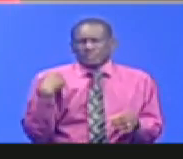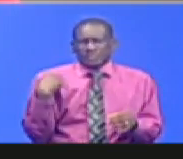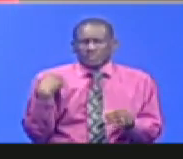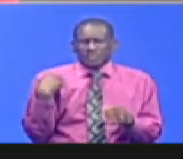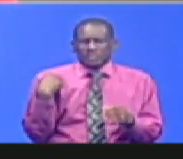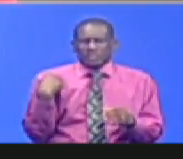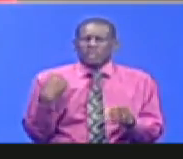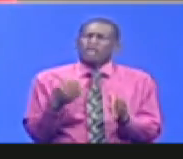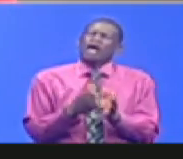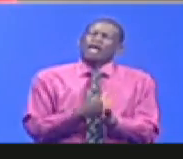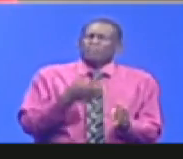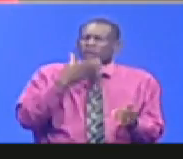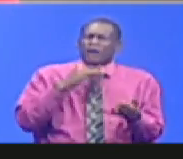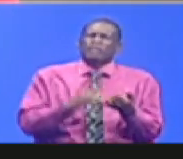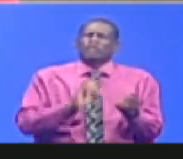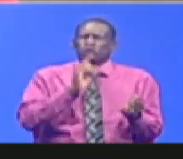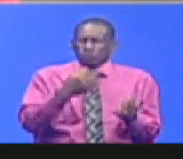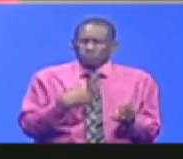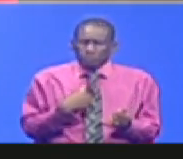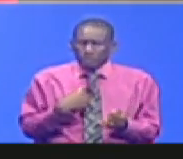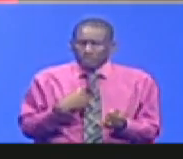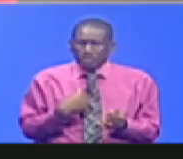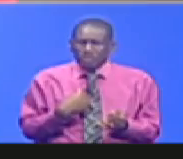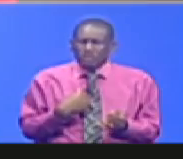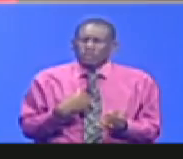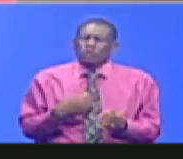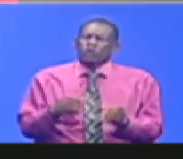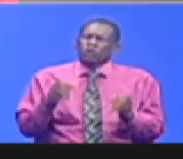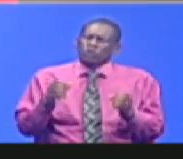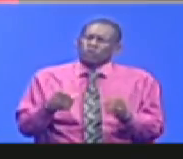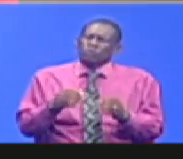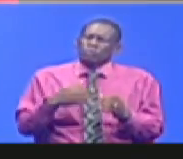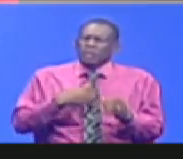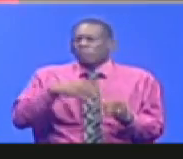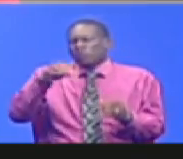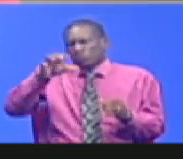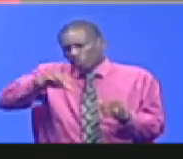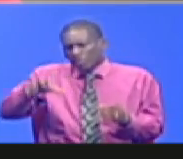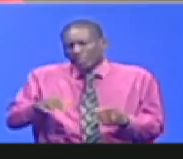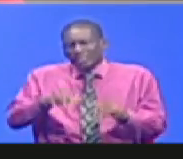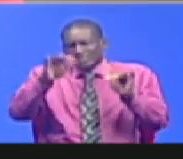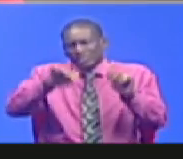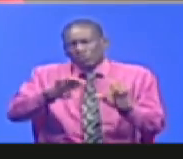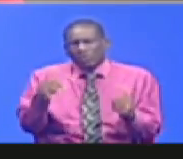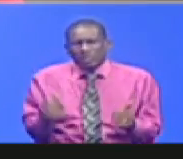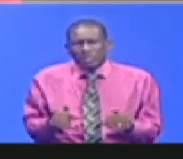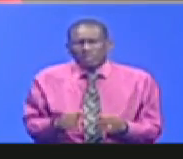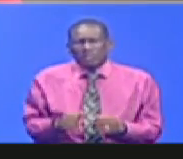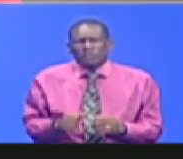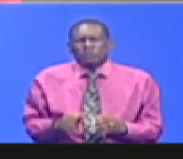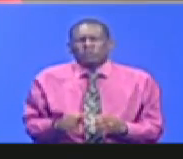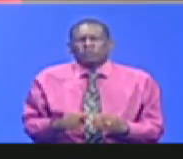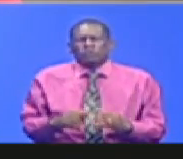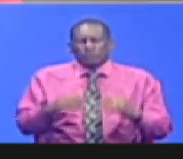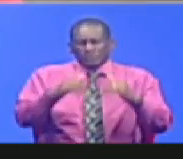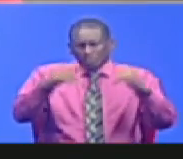alikuwa ameniambia, aliniambia tu nibaki salama ameenda soko. Tutapatana. Lakini